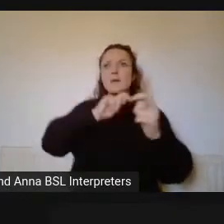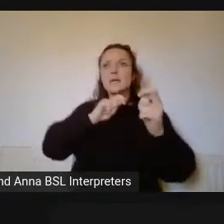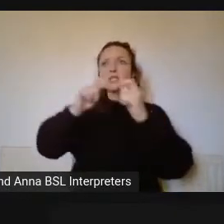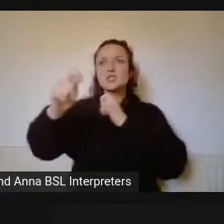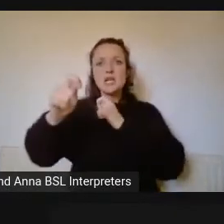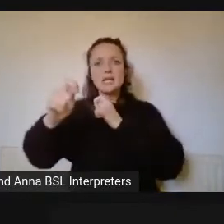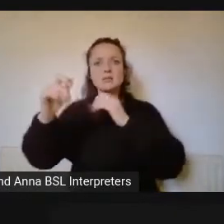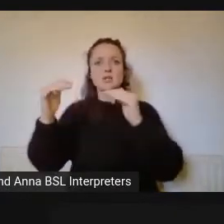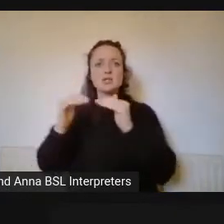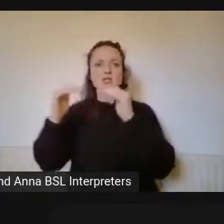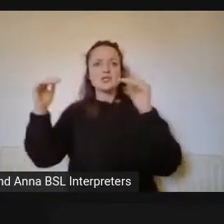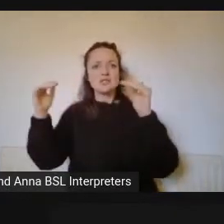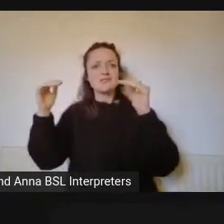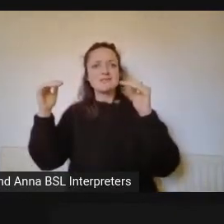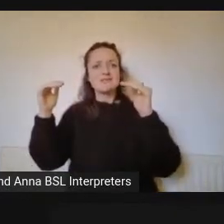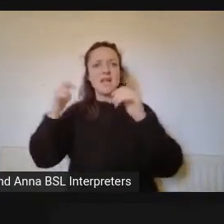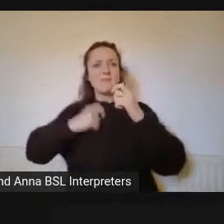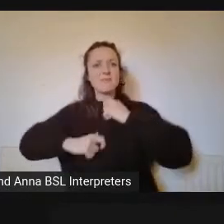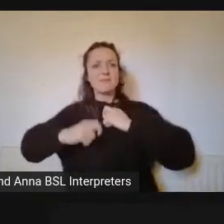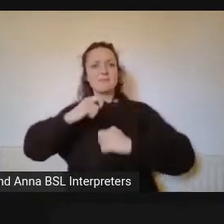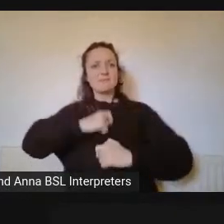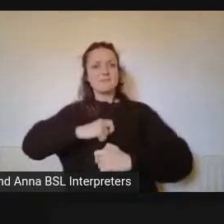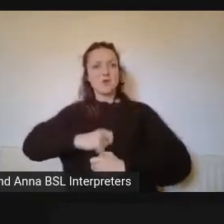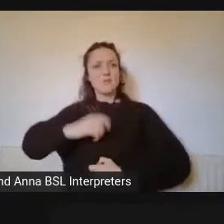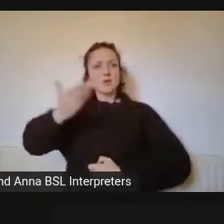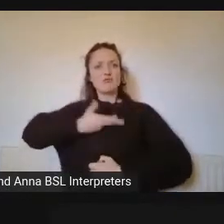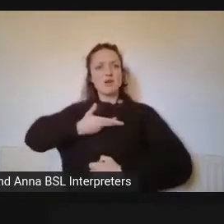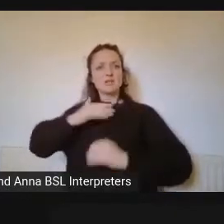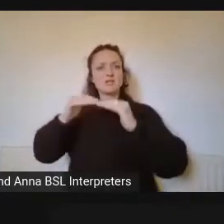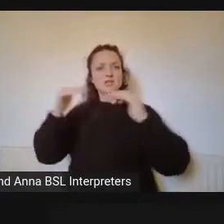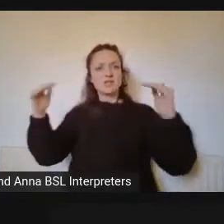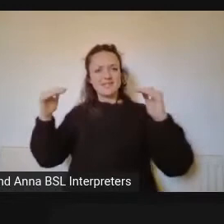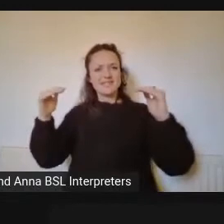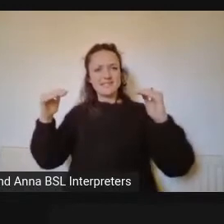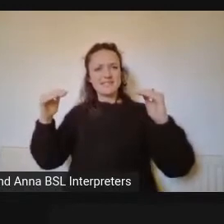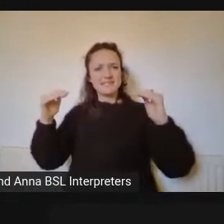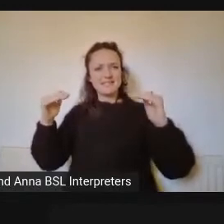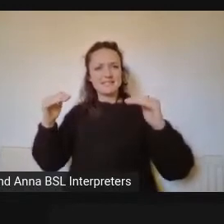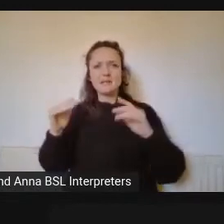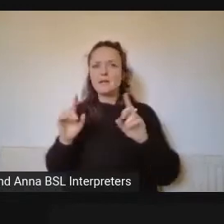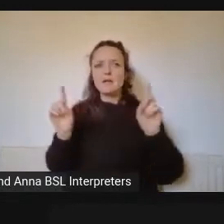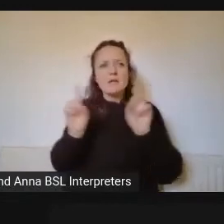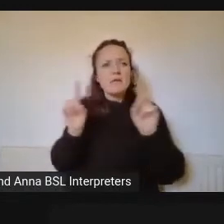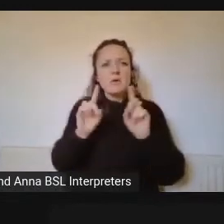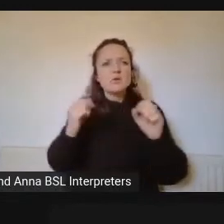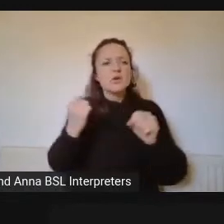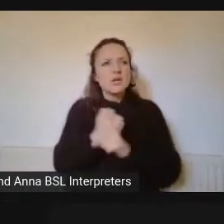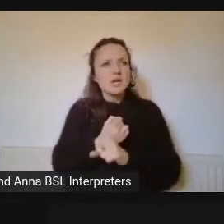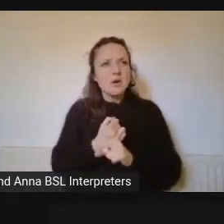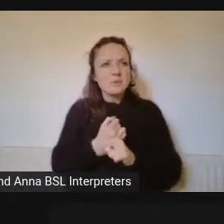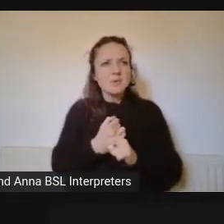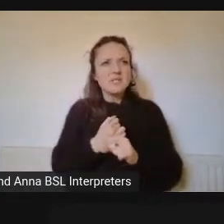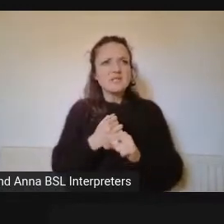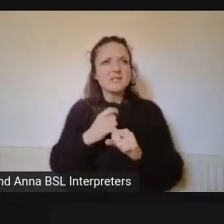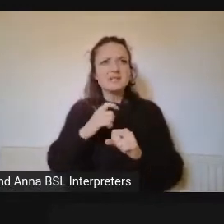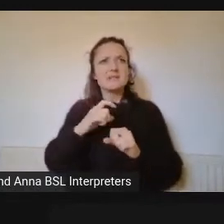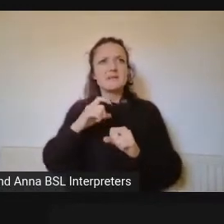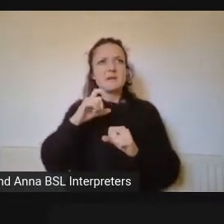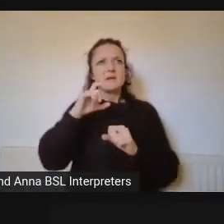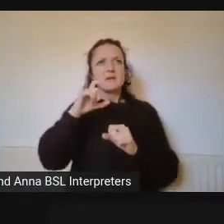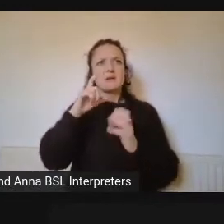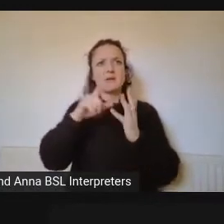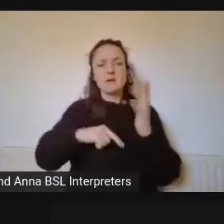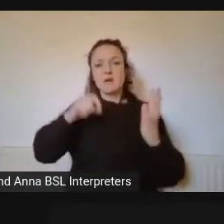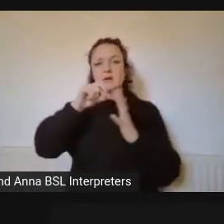think when we think towards COP26, which is happening in Scotland at the beginning of this year, and where you sort of